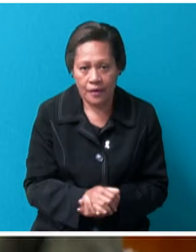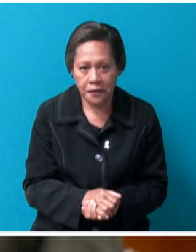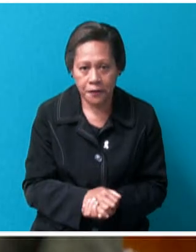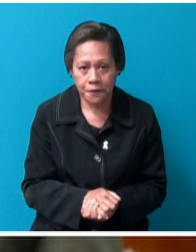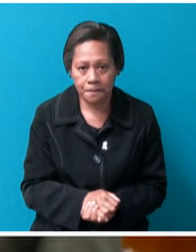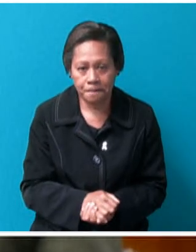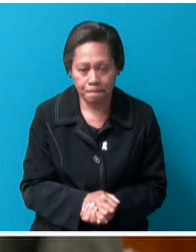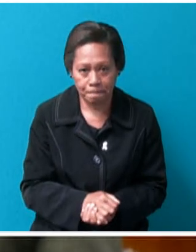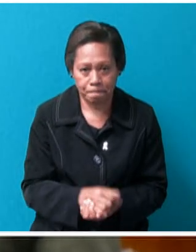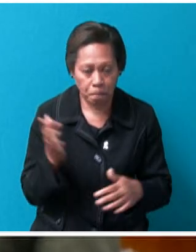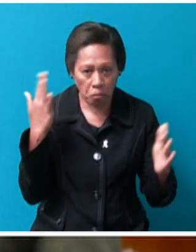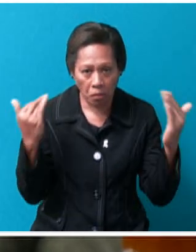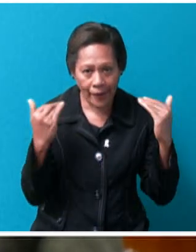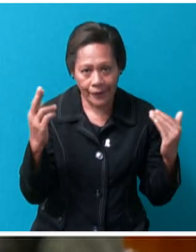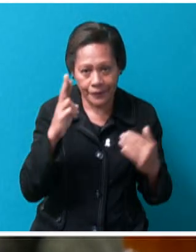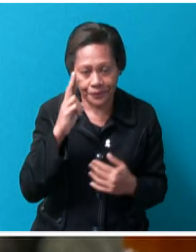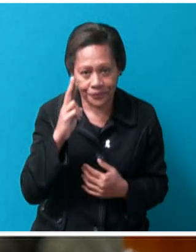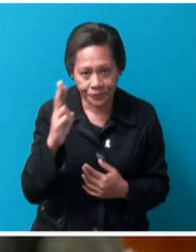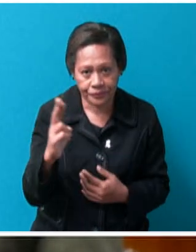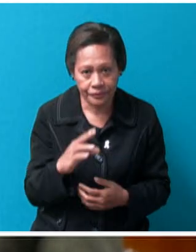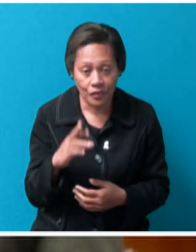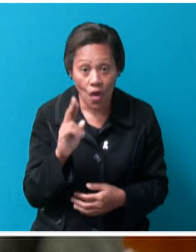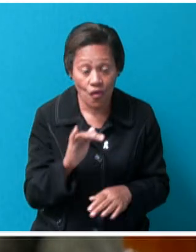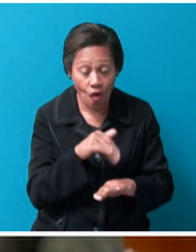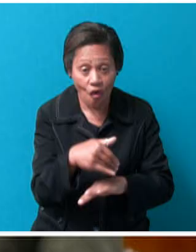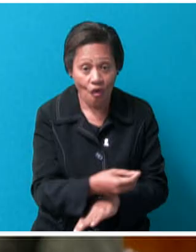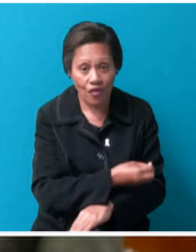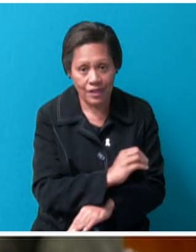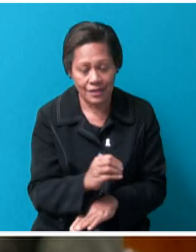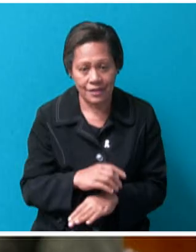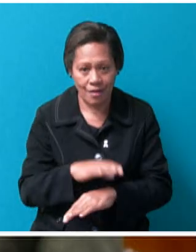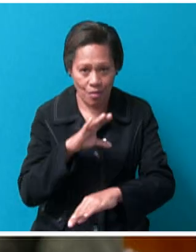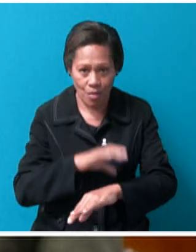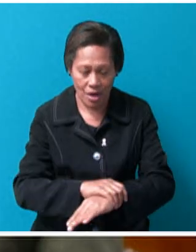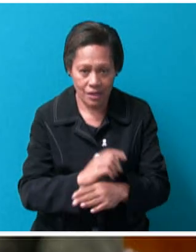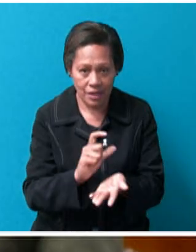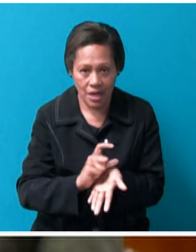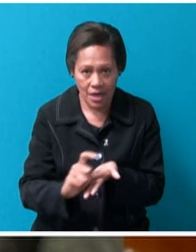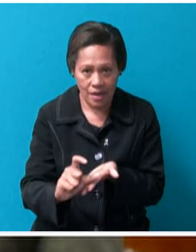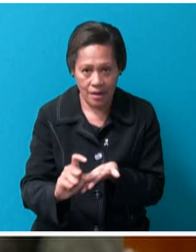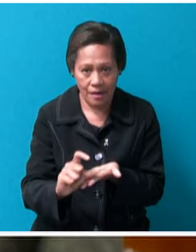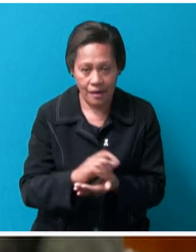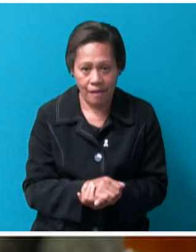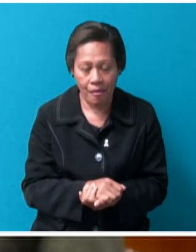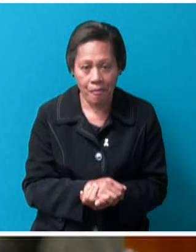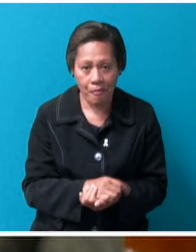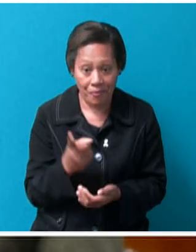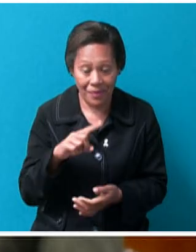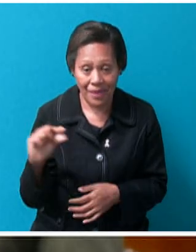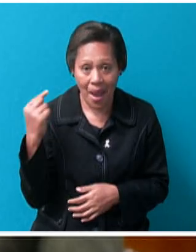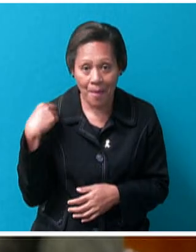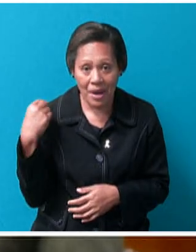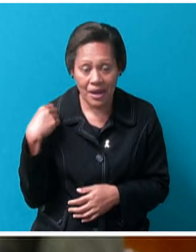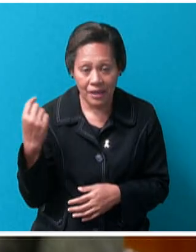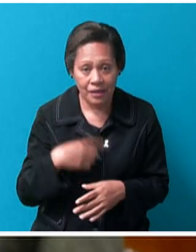Mr. Speaker, sir, for overseas police clearance, the application